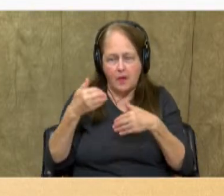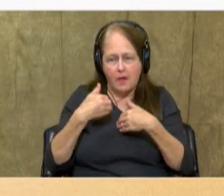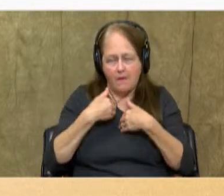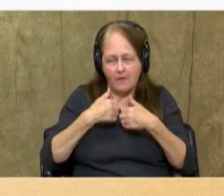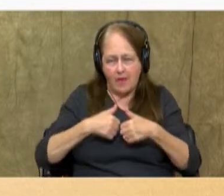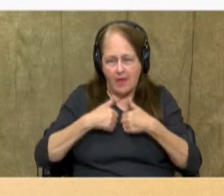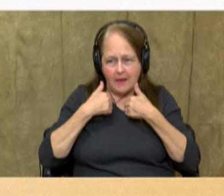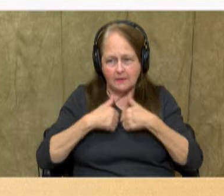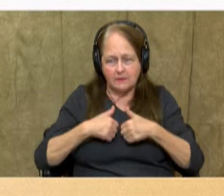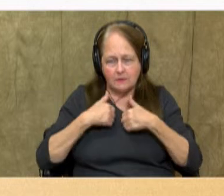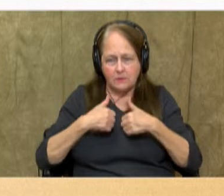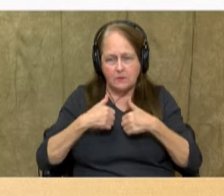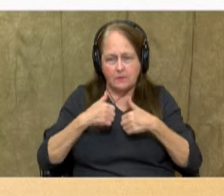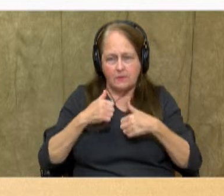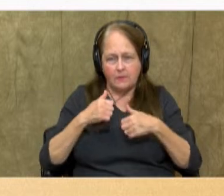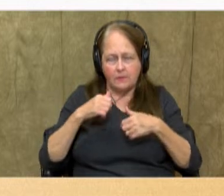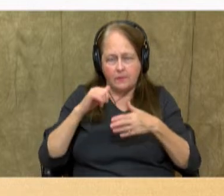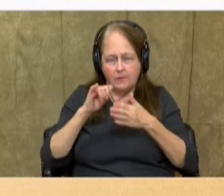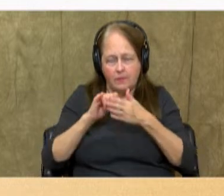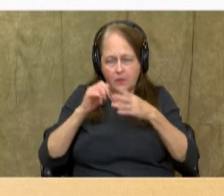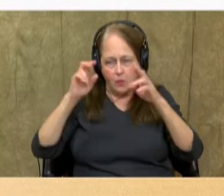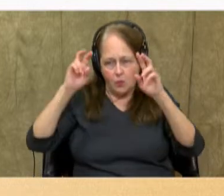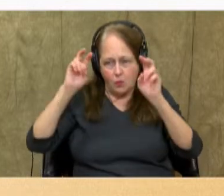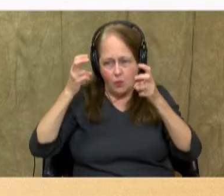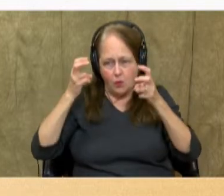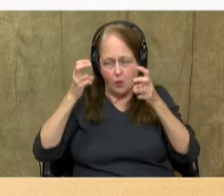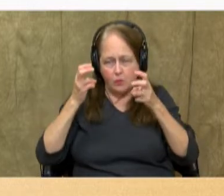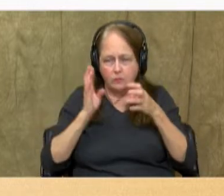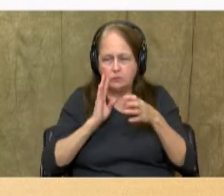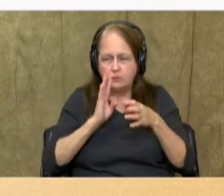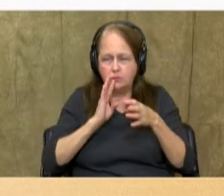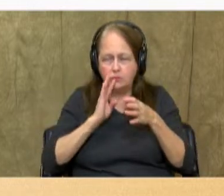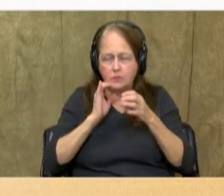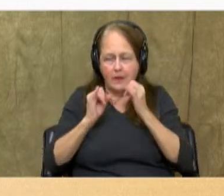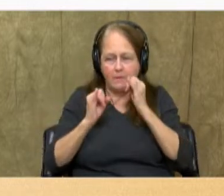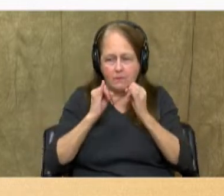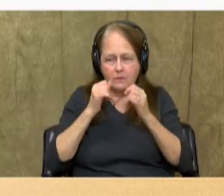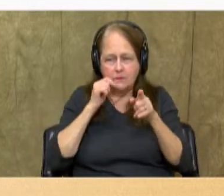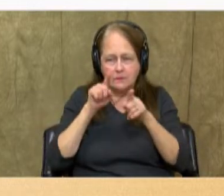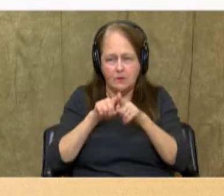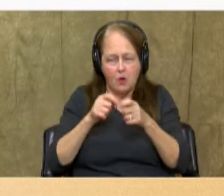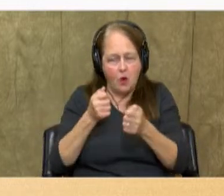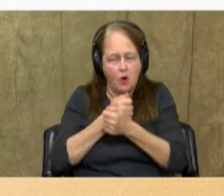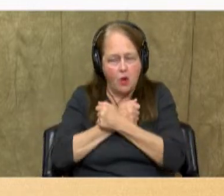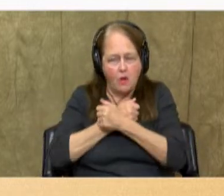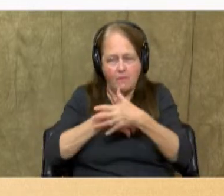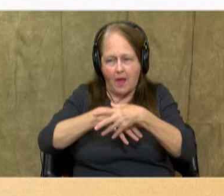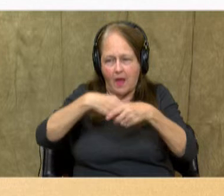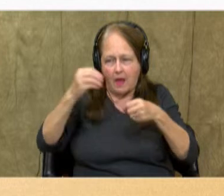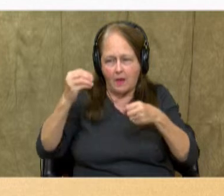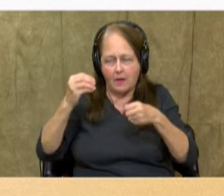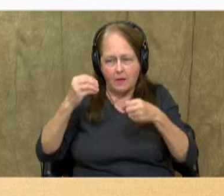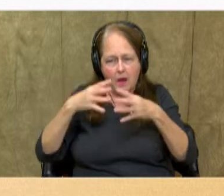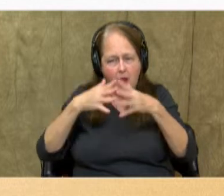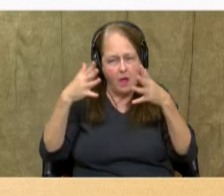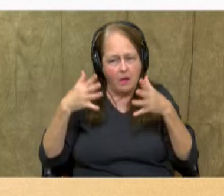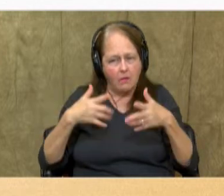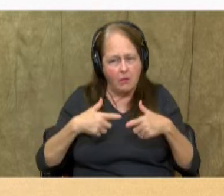quote from his sister. That was that research interview. He loved nature. They elaborated on that a